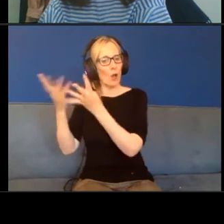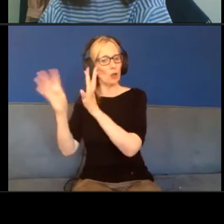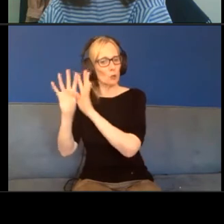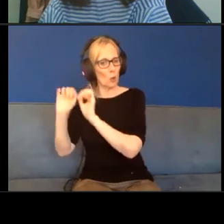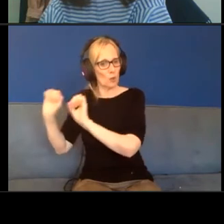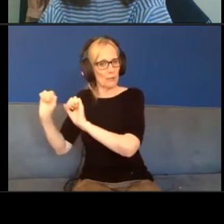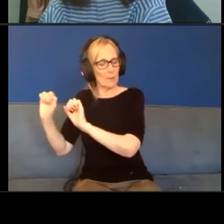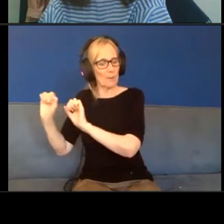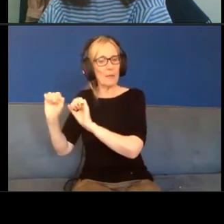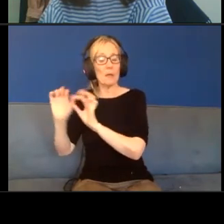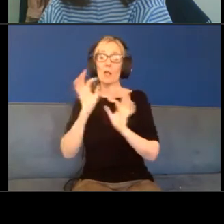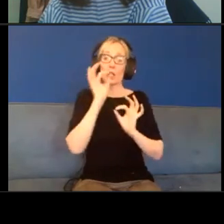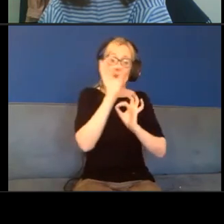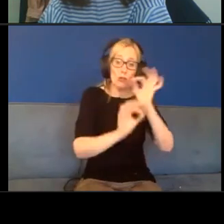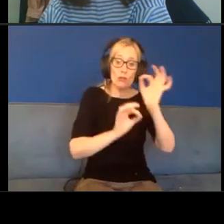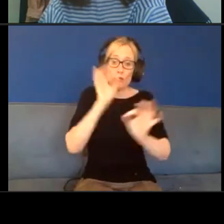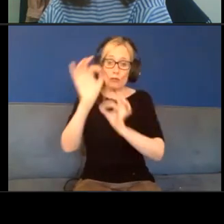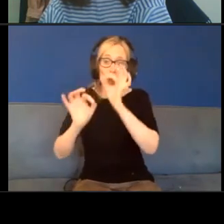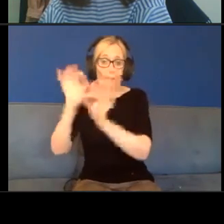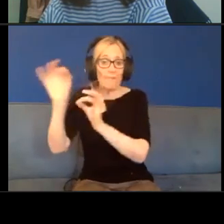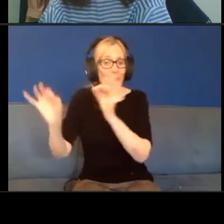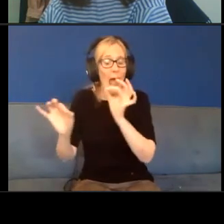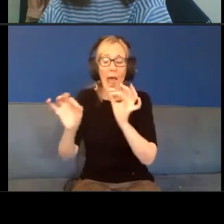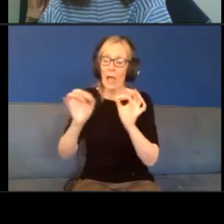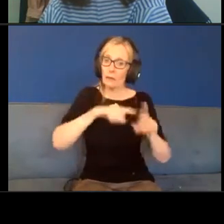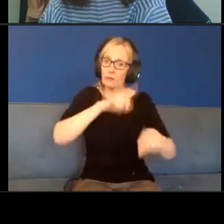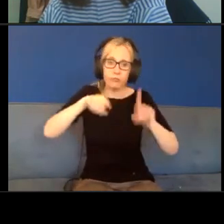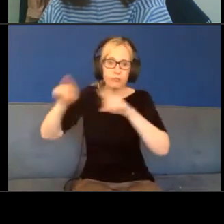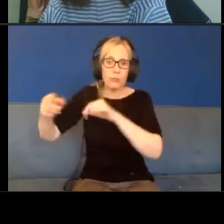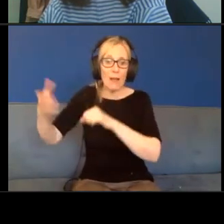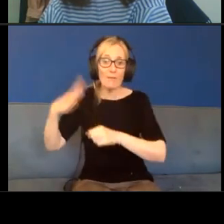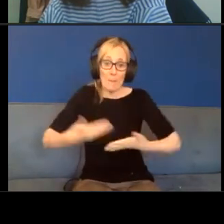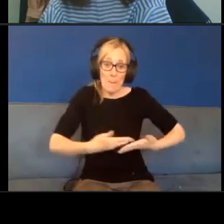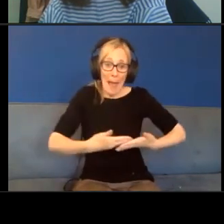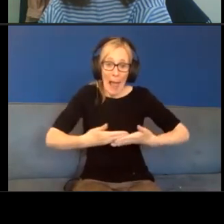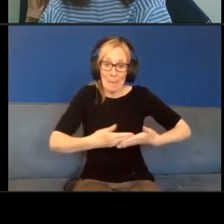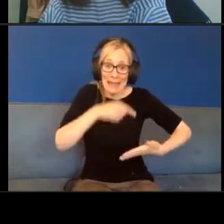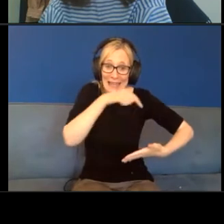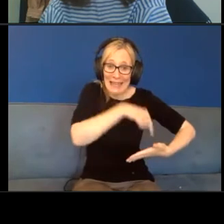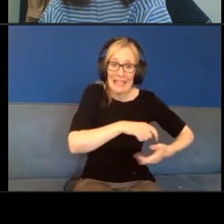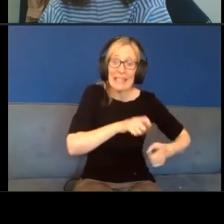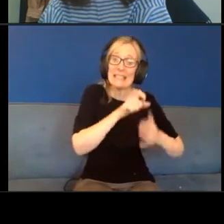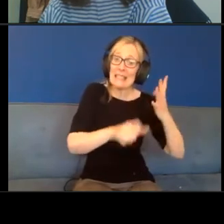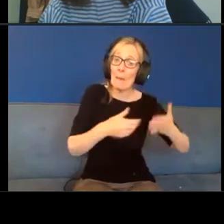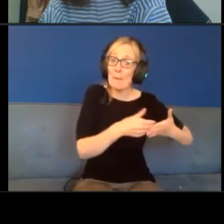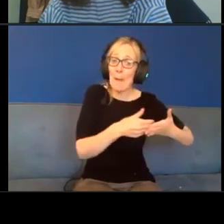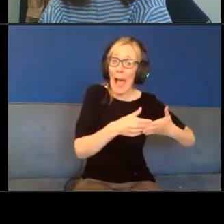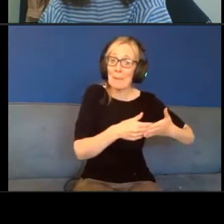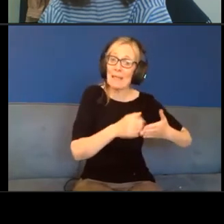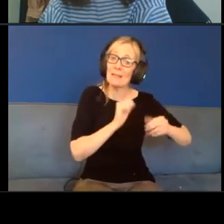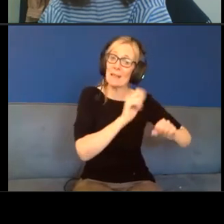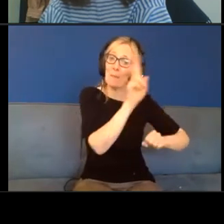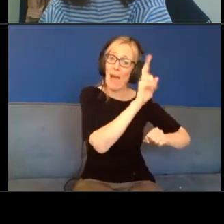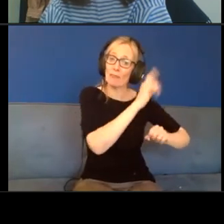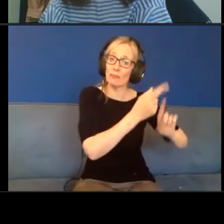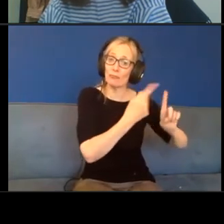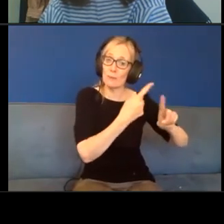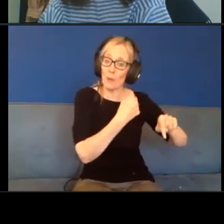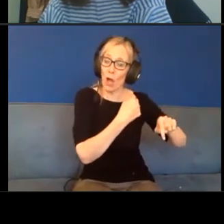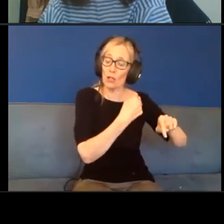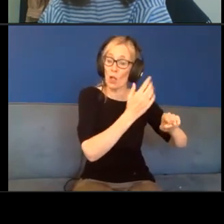people, right, music makers, right from age zero. So we had parents of disabled babies and toddlers responding to the survey, right